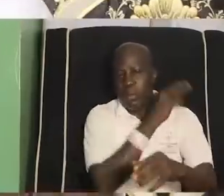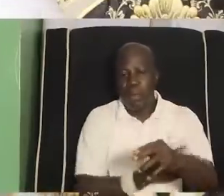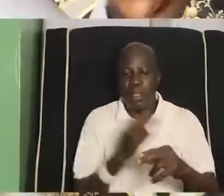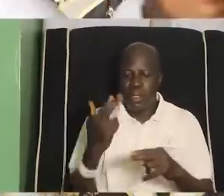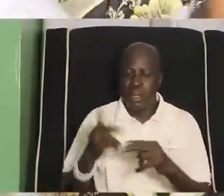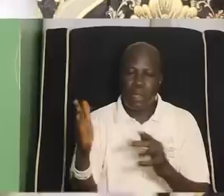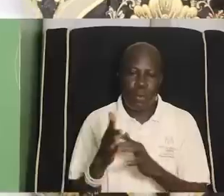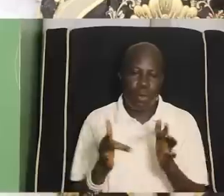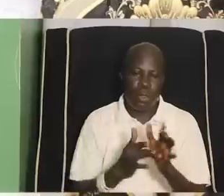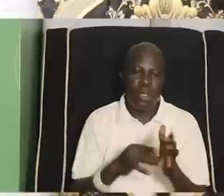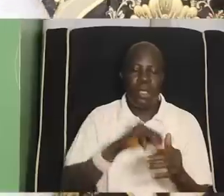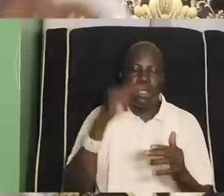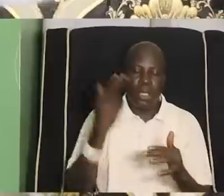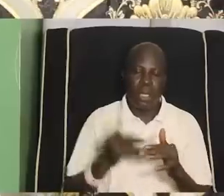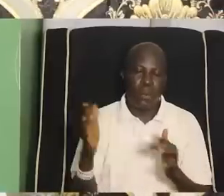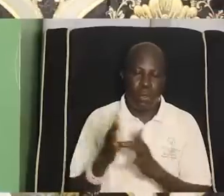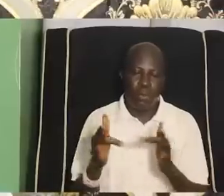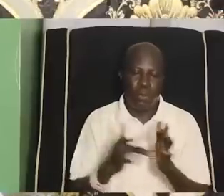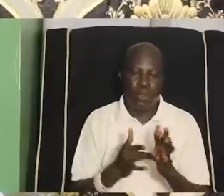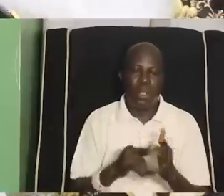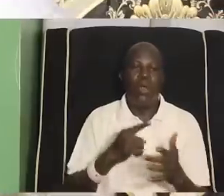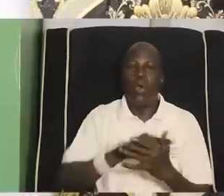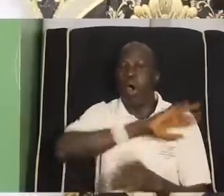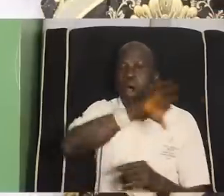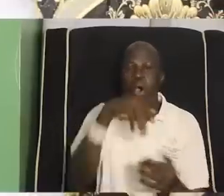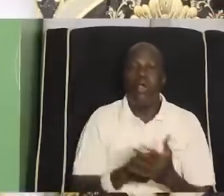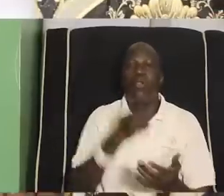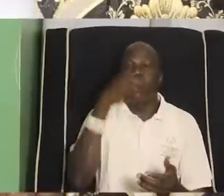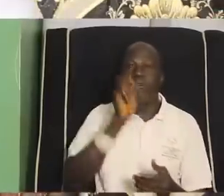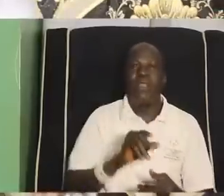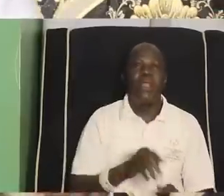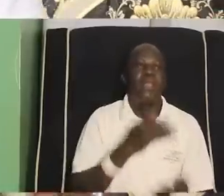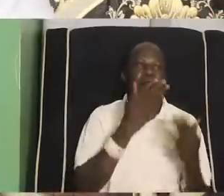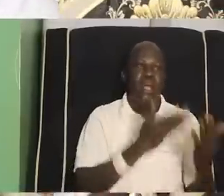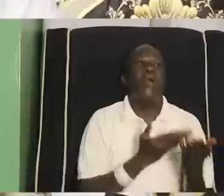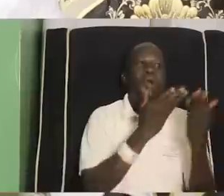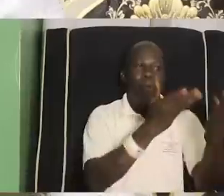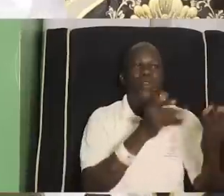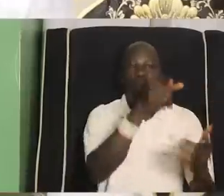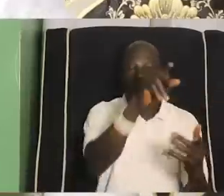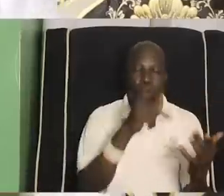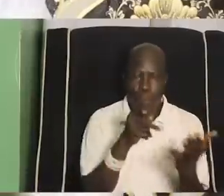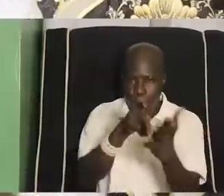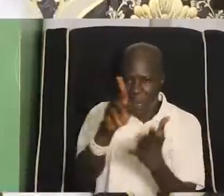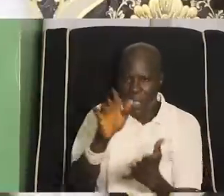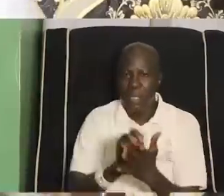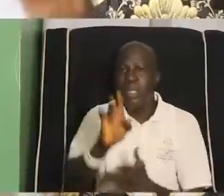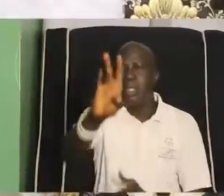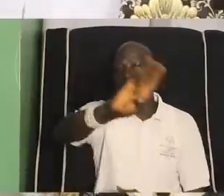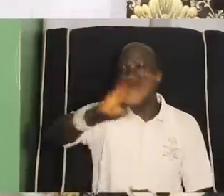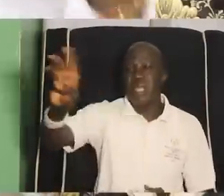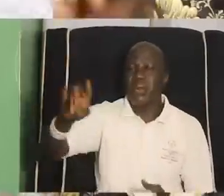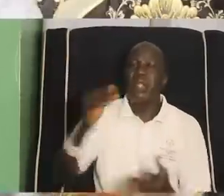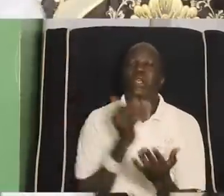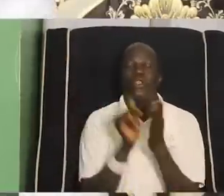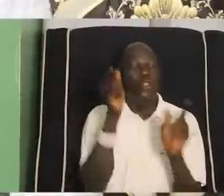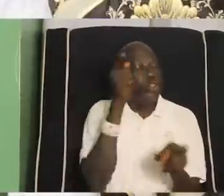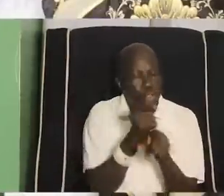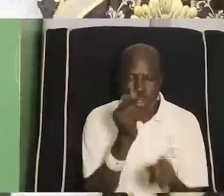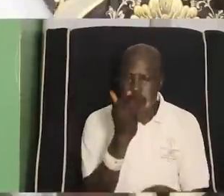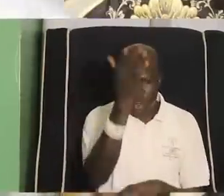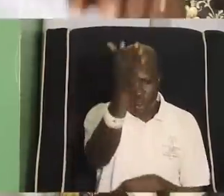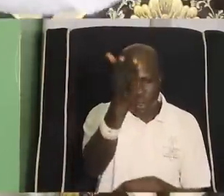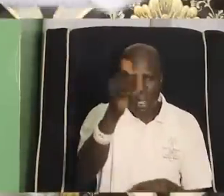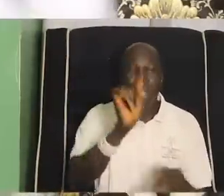lu ala yara ha bo bu e yoro re ma je mo eyin te fe se sebo re la o e ka te wo si waju